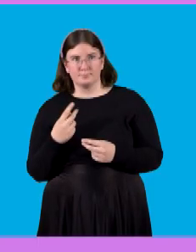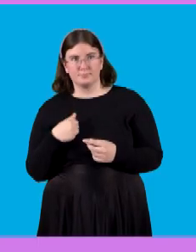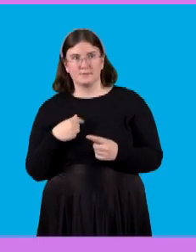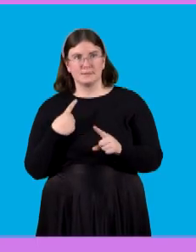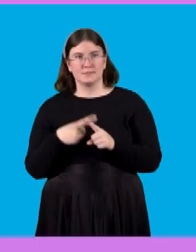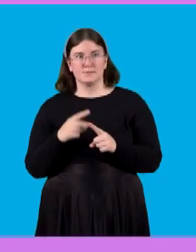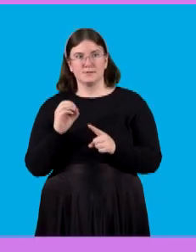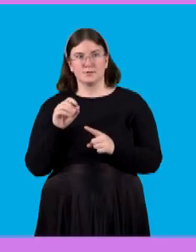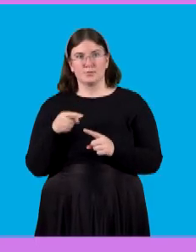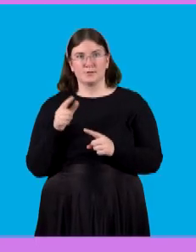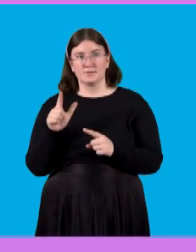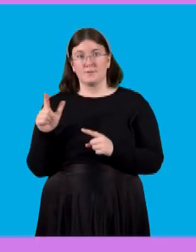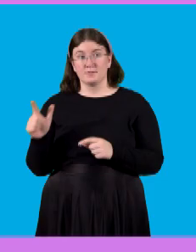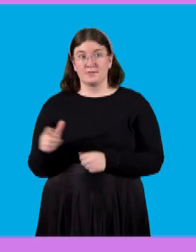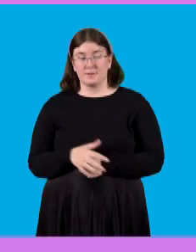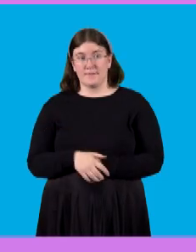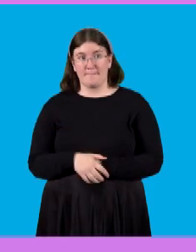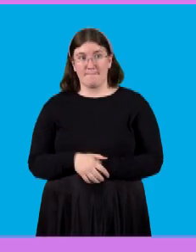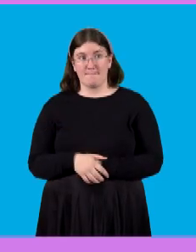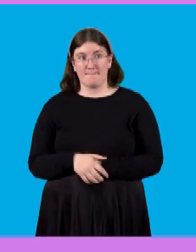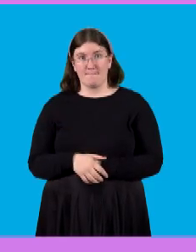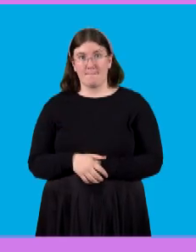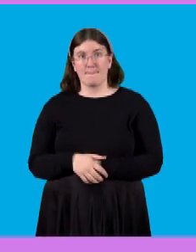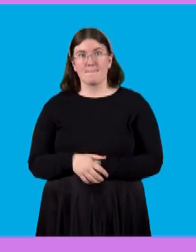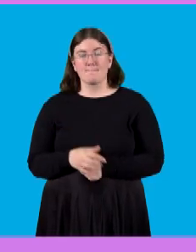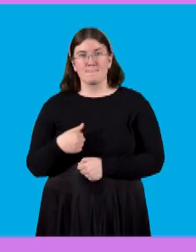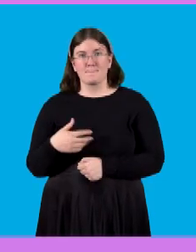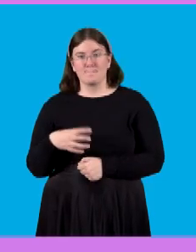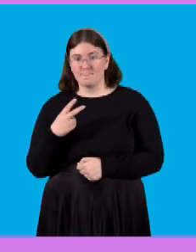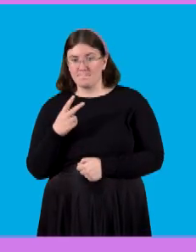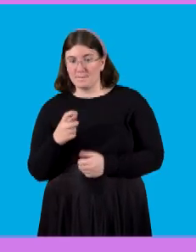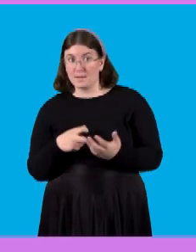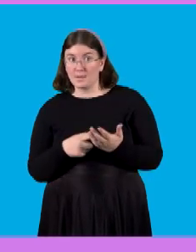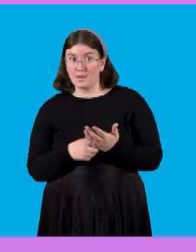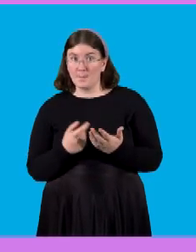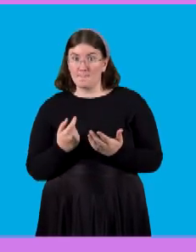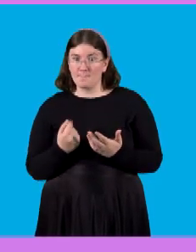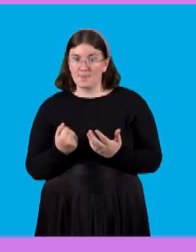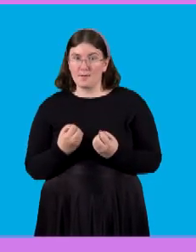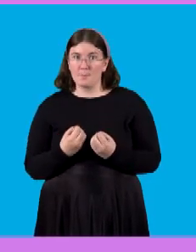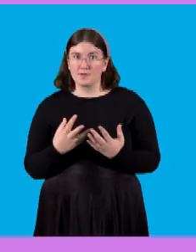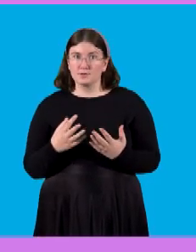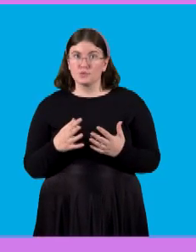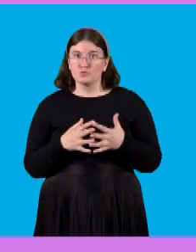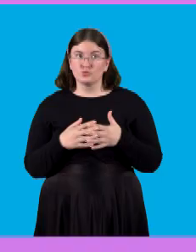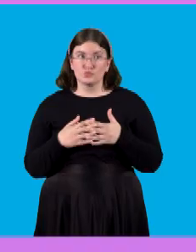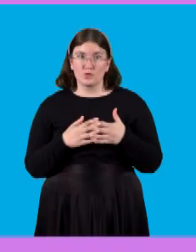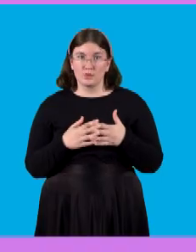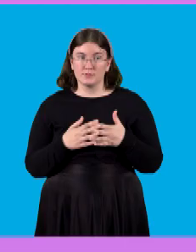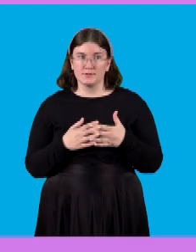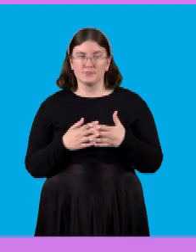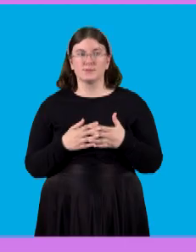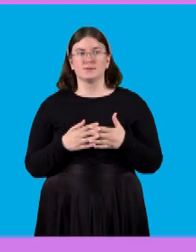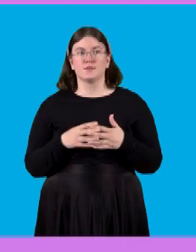I'll multiply that by 0.77 in order for me to see what the ticket will cost in US